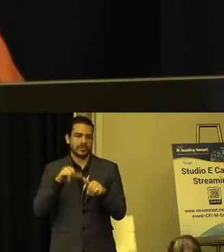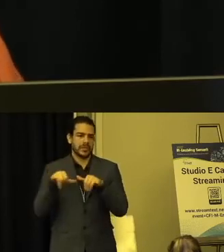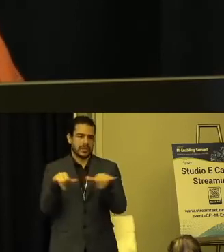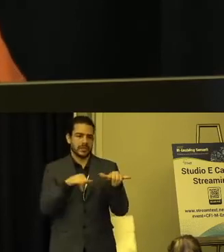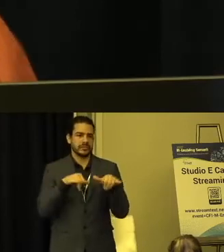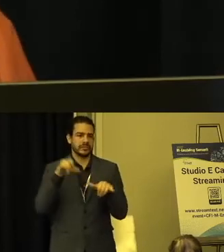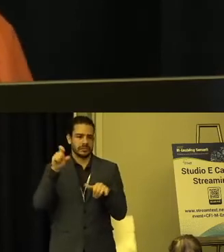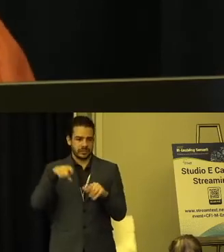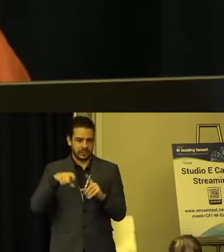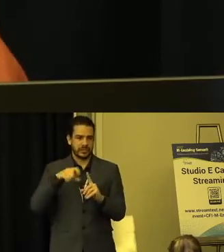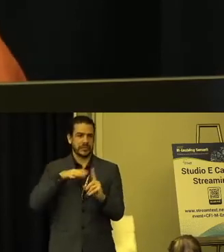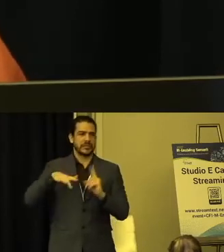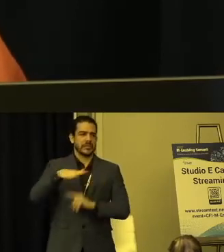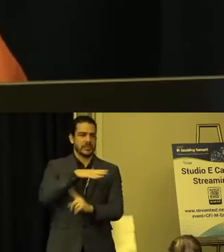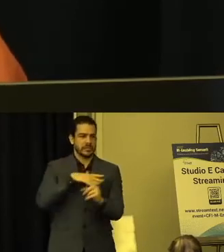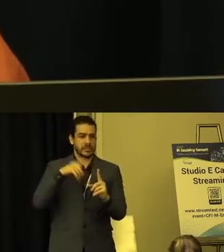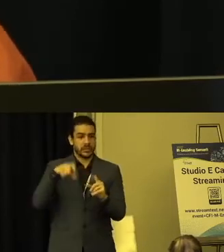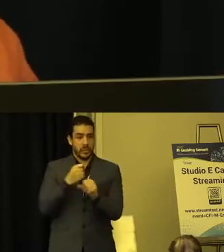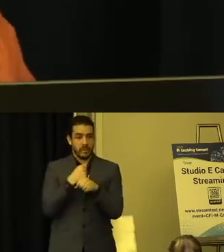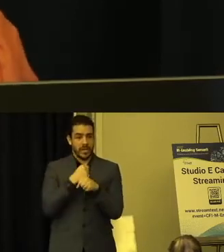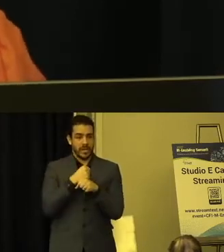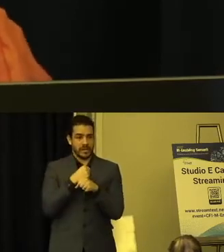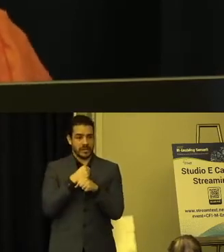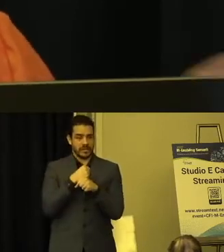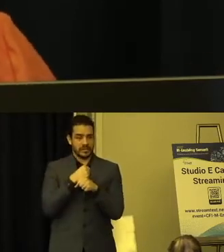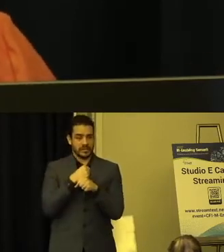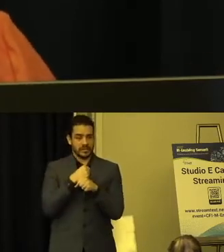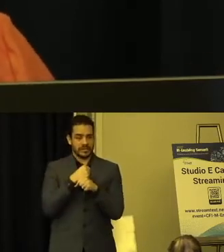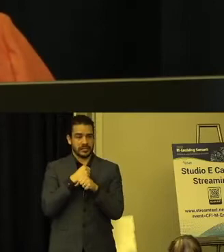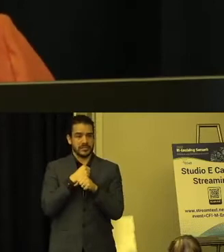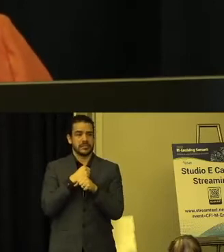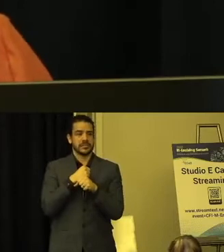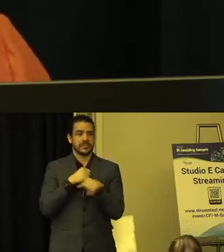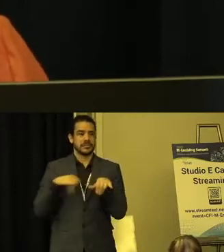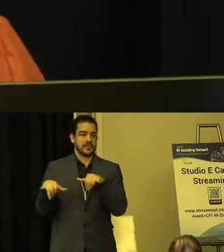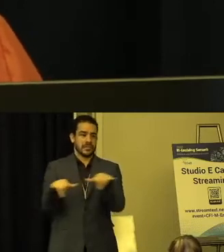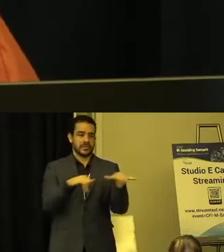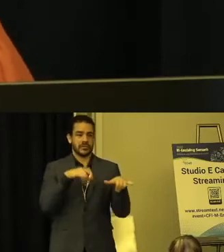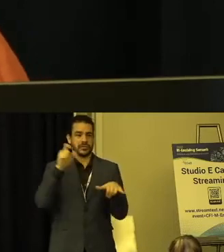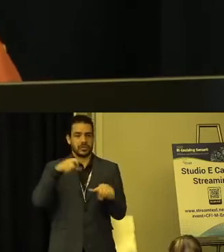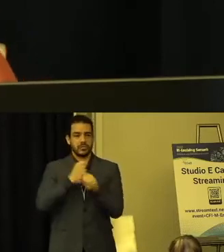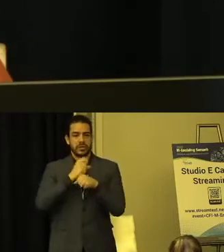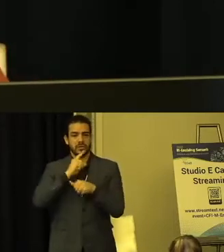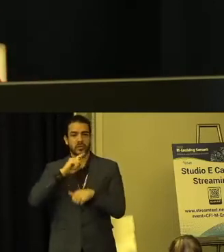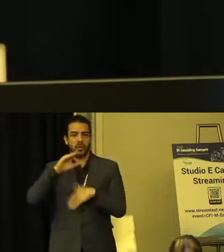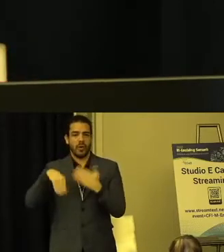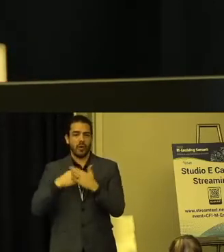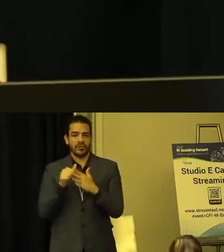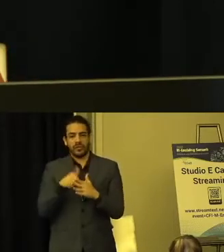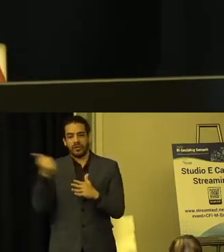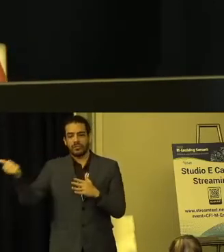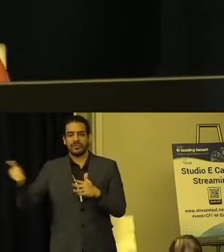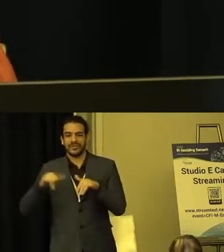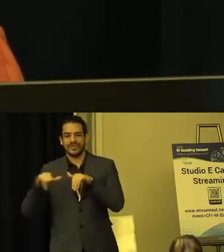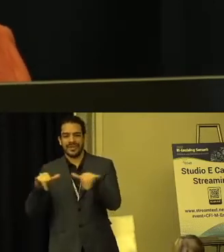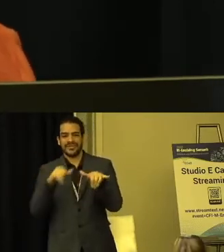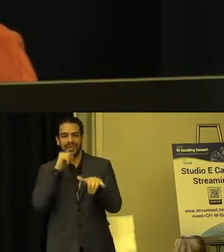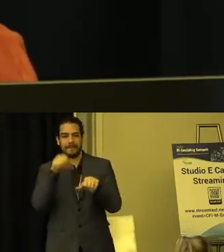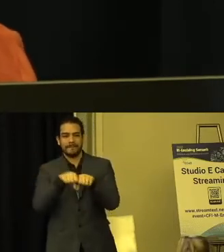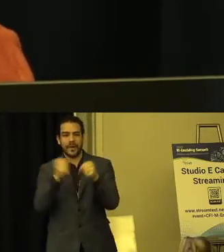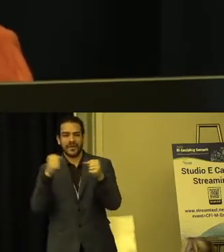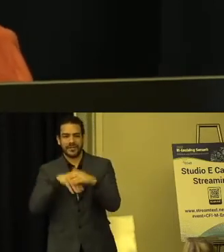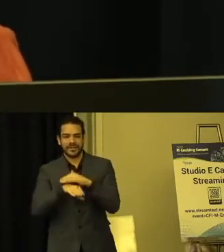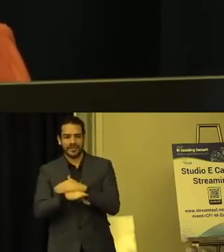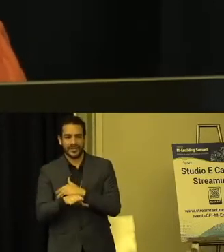needed to be producing the standards. We needed to make sure that the other standards at W3C weren't breaking accessibility on their own, so we